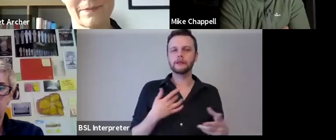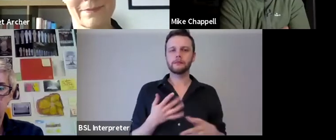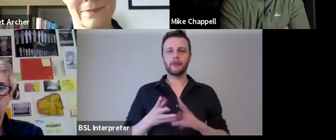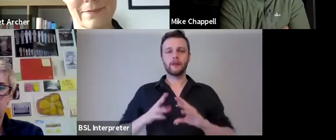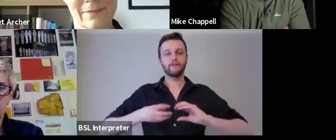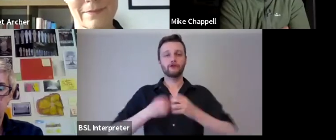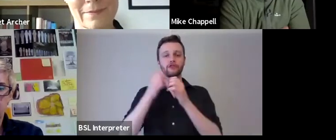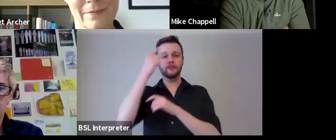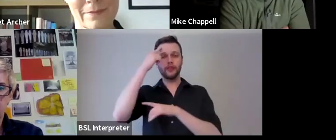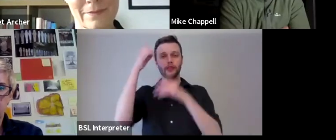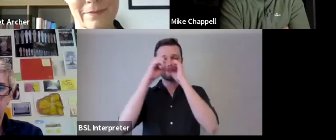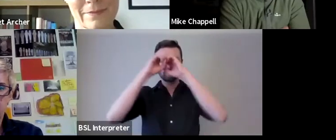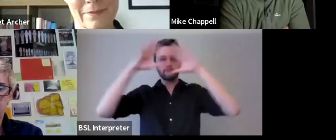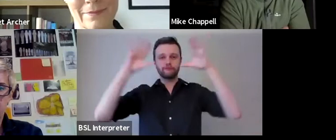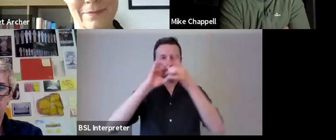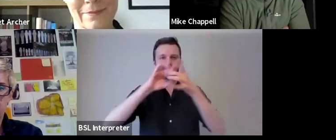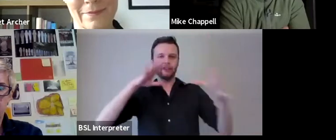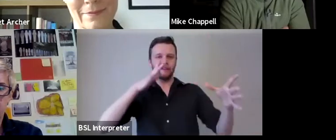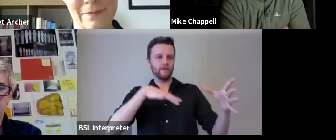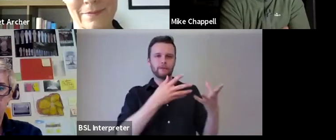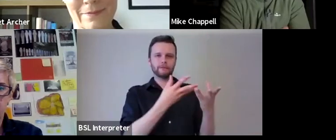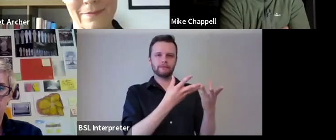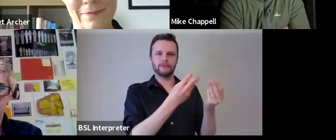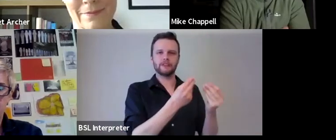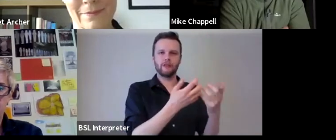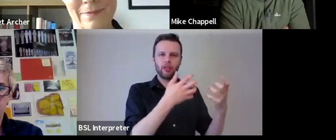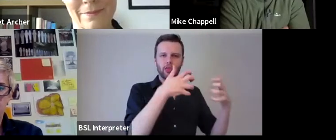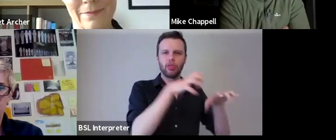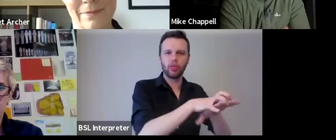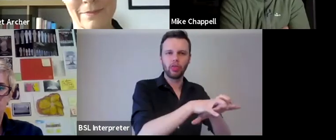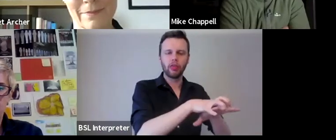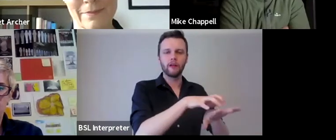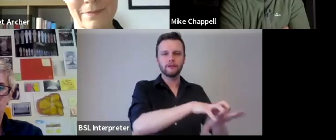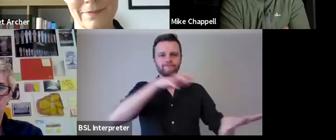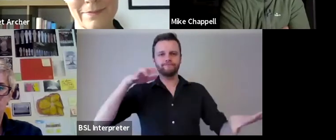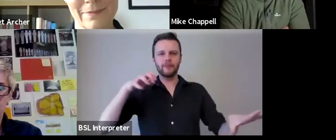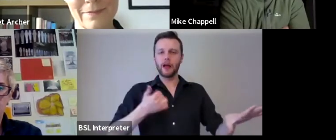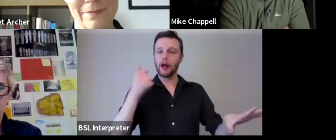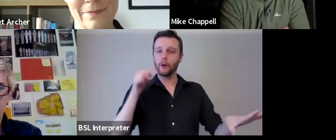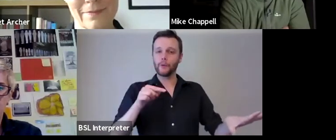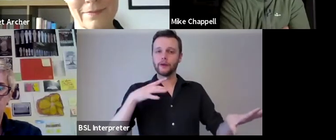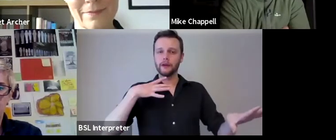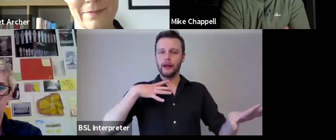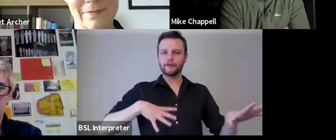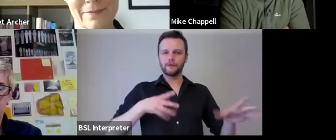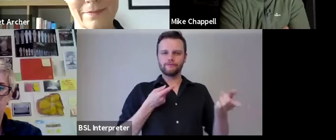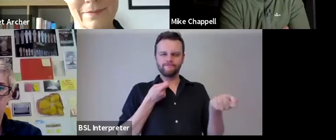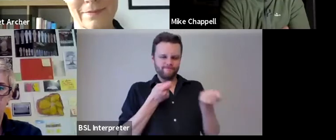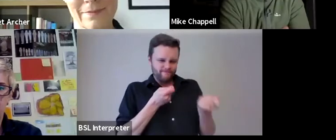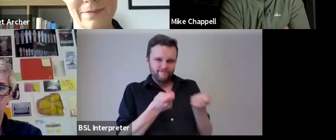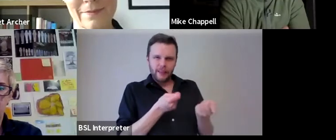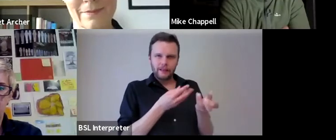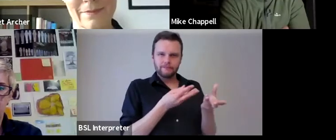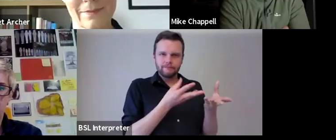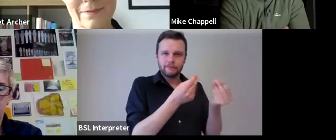thought to liberate itself from its material entrapment, from the human finitude, it must first, I think, manipulate the very material